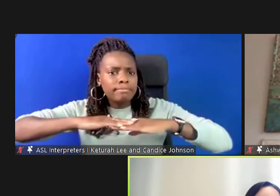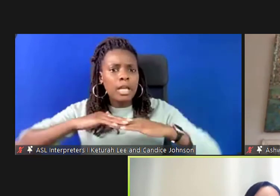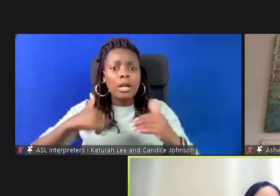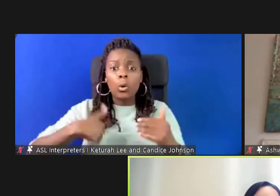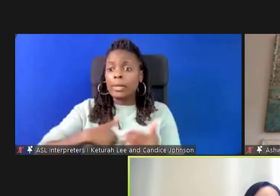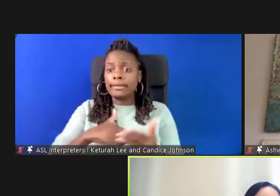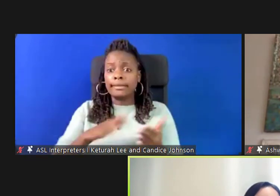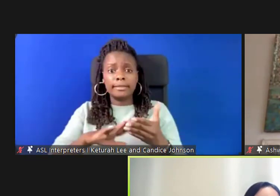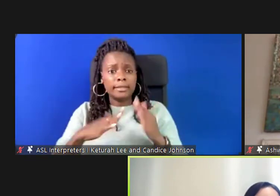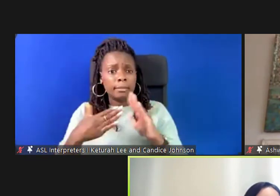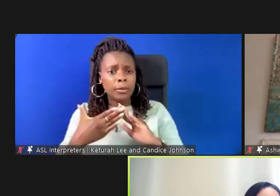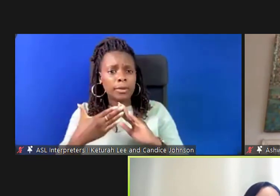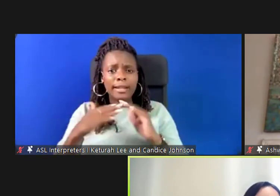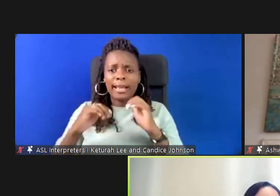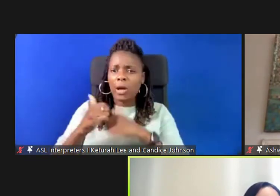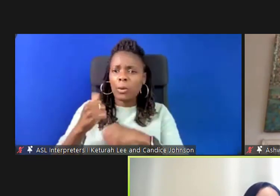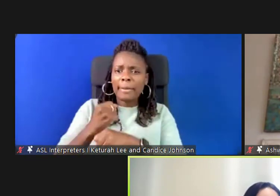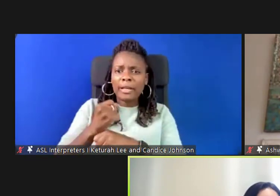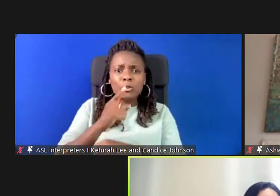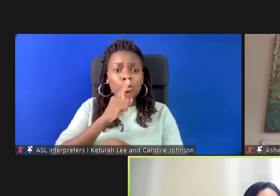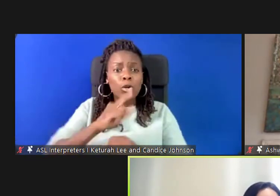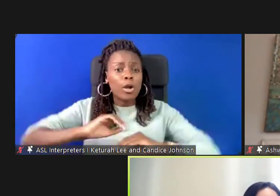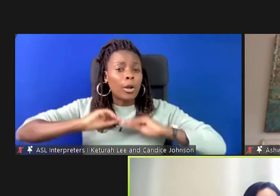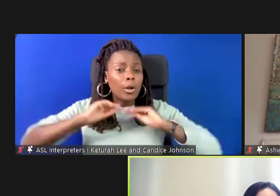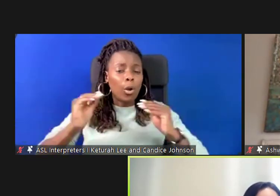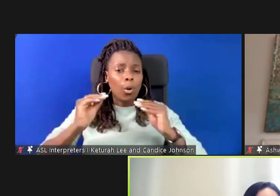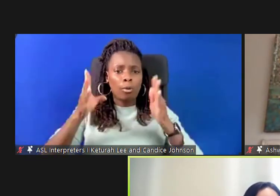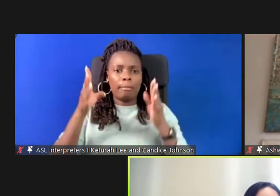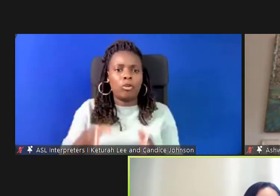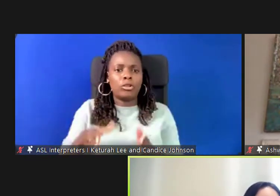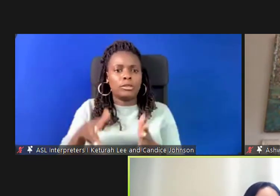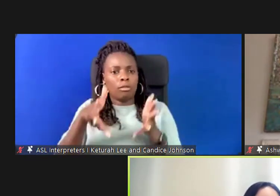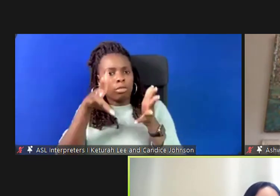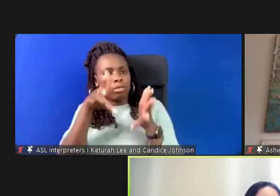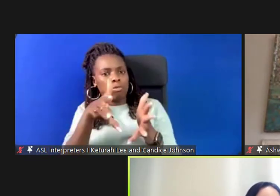communities really make sure that nobody is left behind?